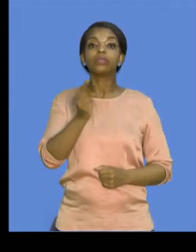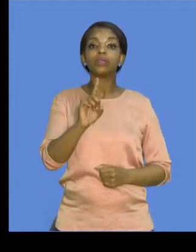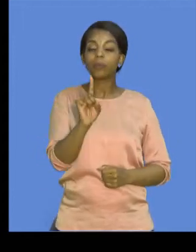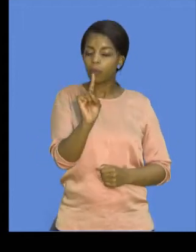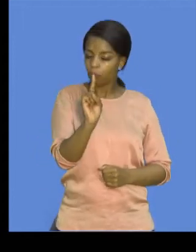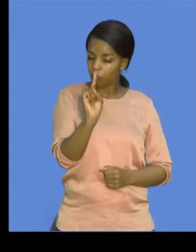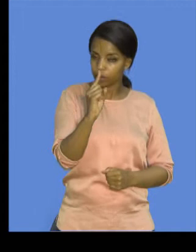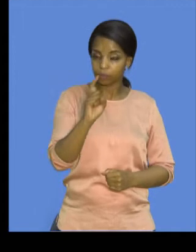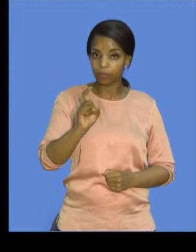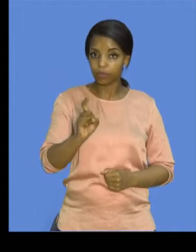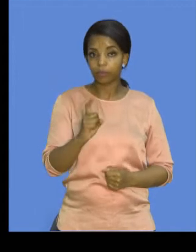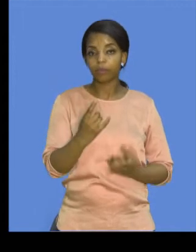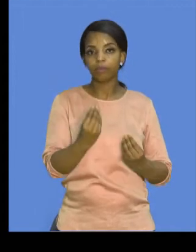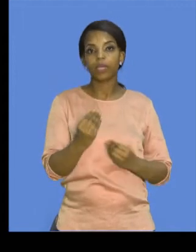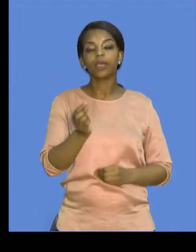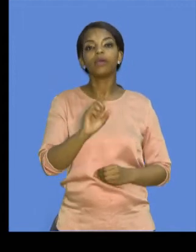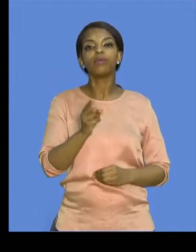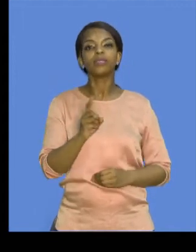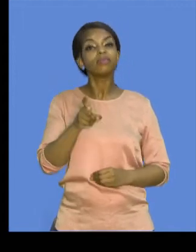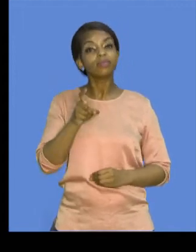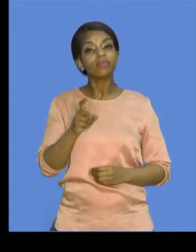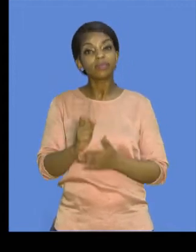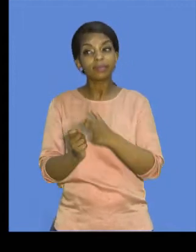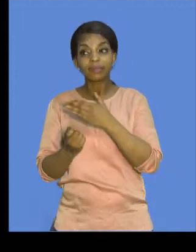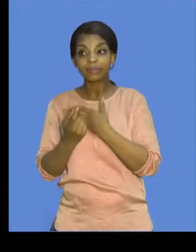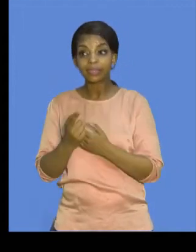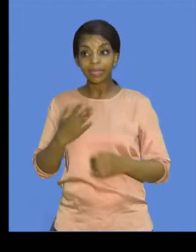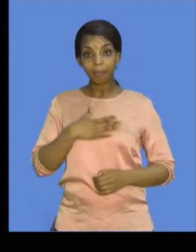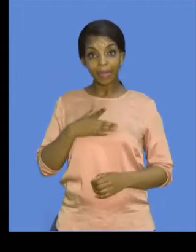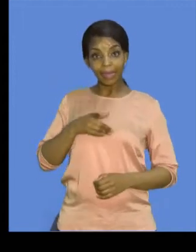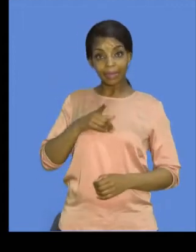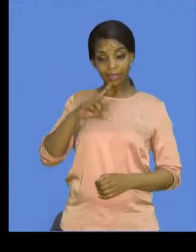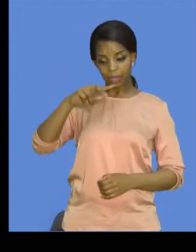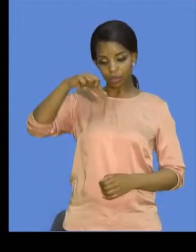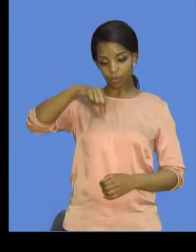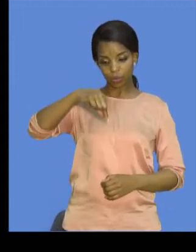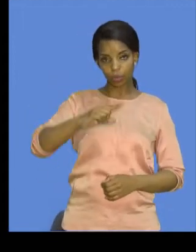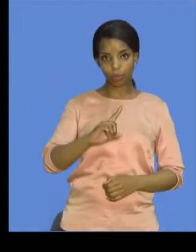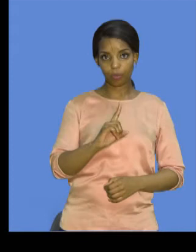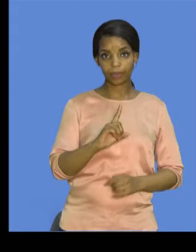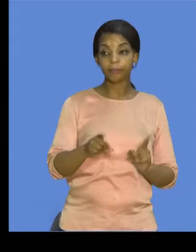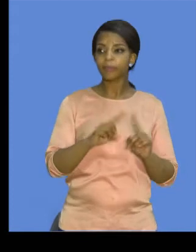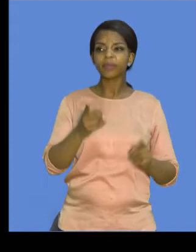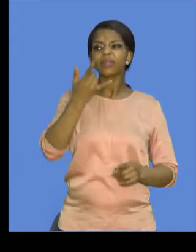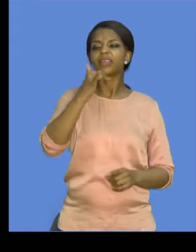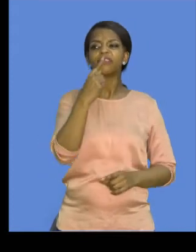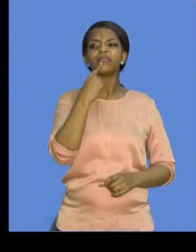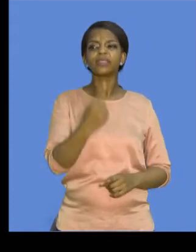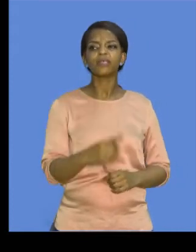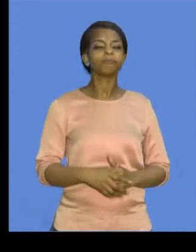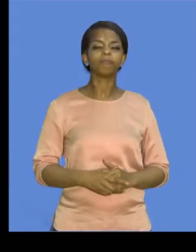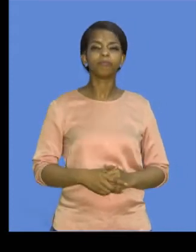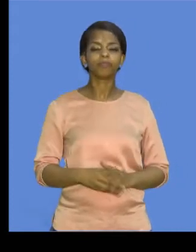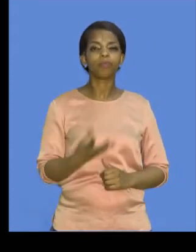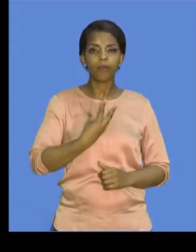the only amount of charge that we have here is plus 5 nanocoulombs, which is carried by this sphere Q1. And then if we say,